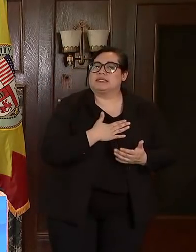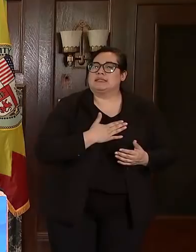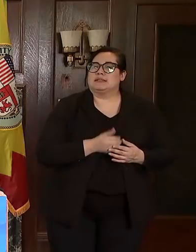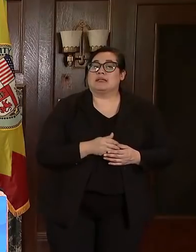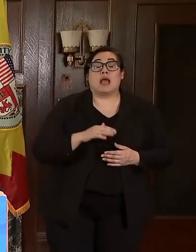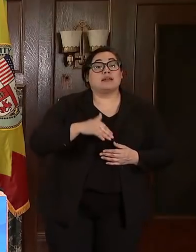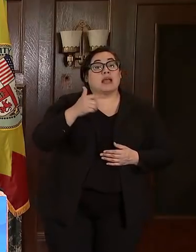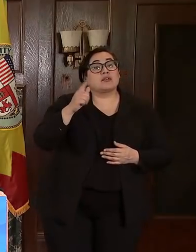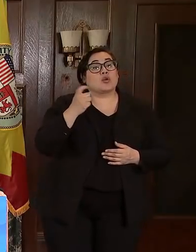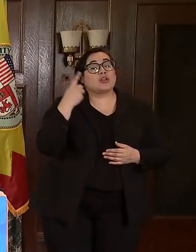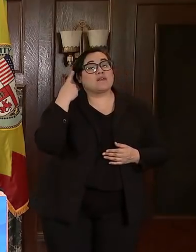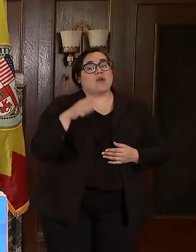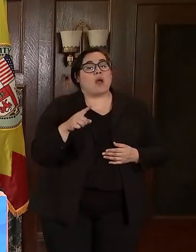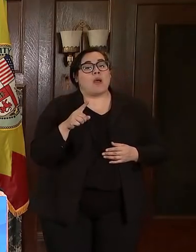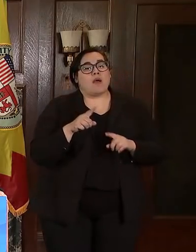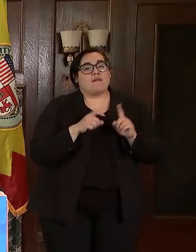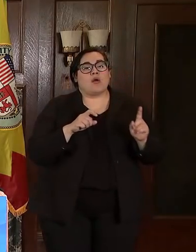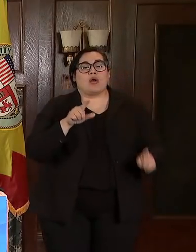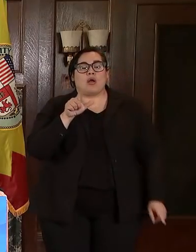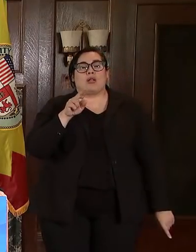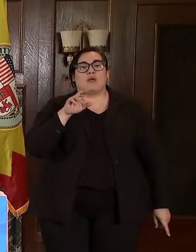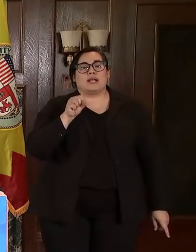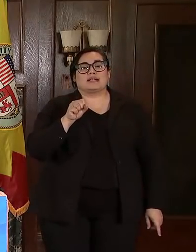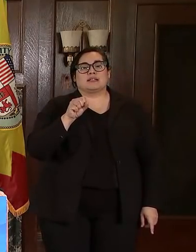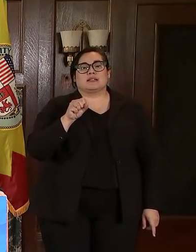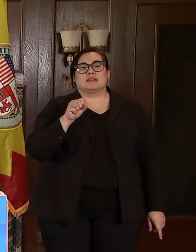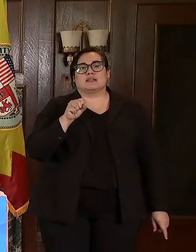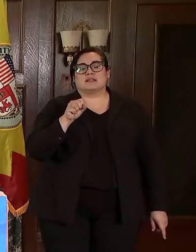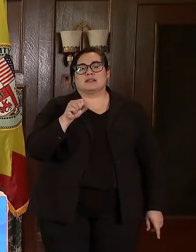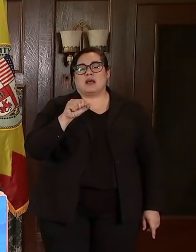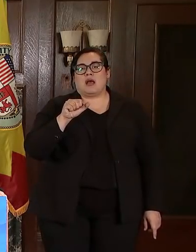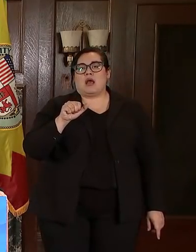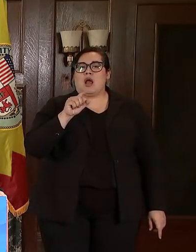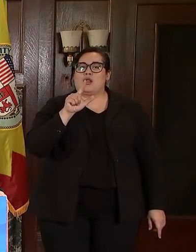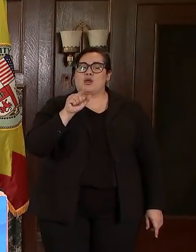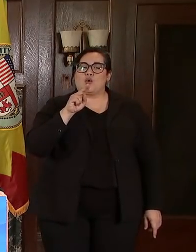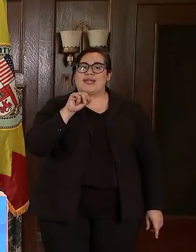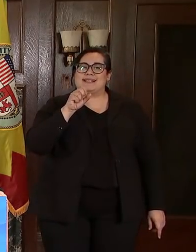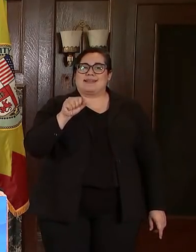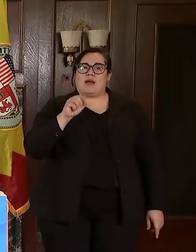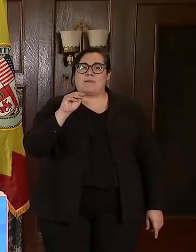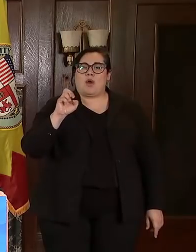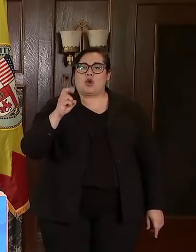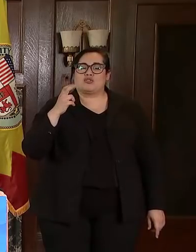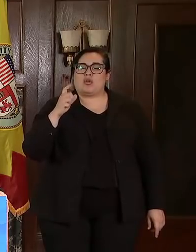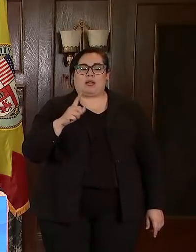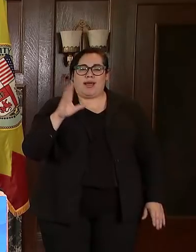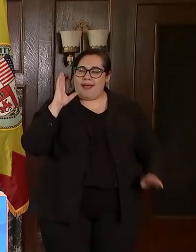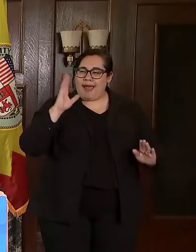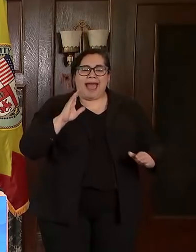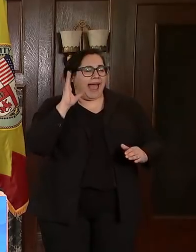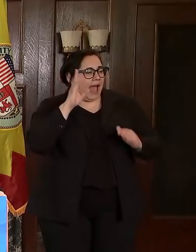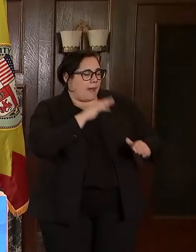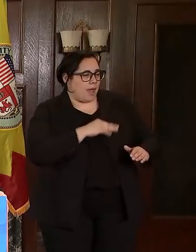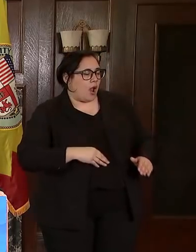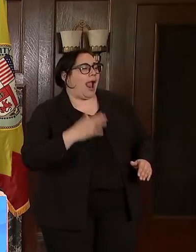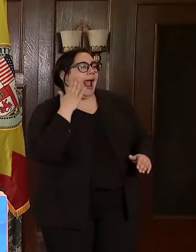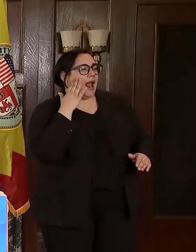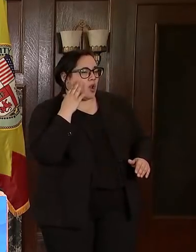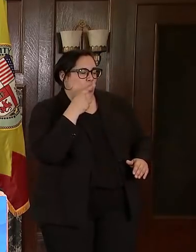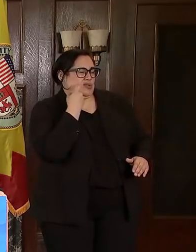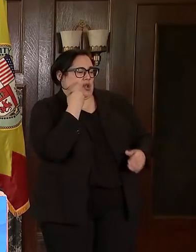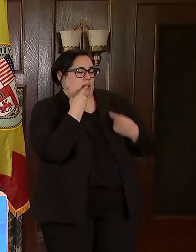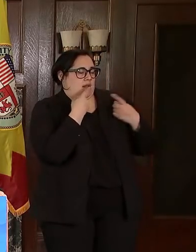Next question comes from the line of Louisa Marshall. Please go ahead. Hi, how are you? Hi, Mayor. I know that you just announced